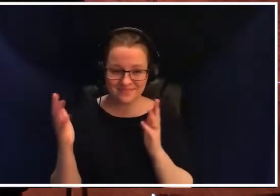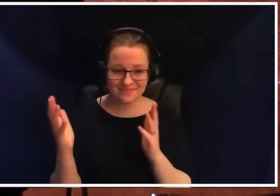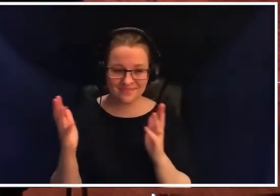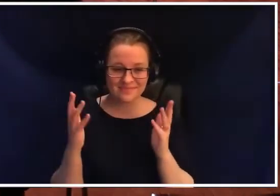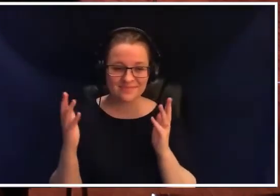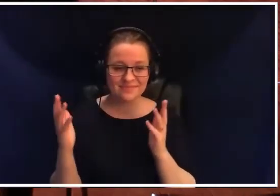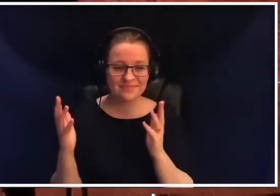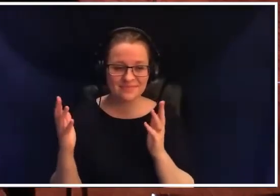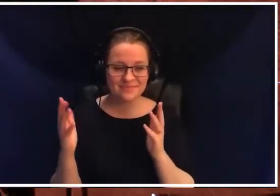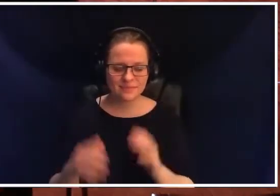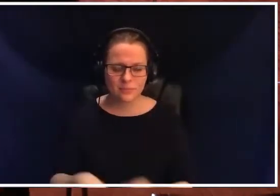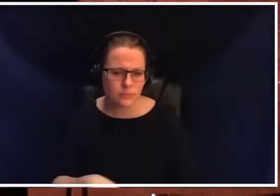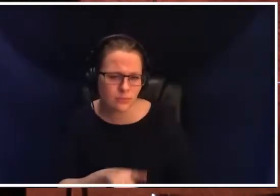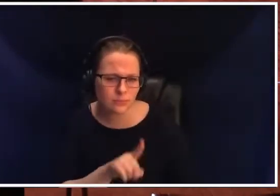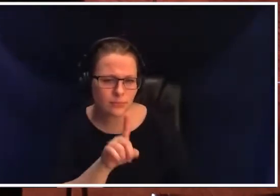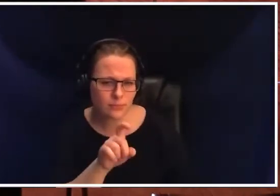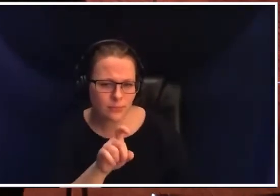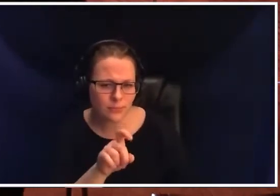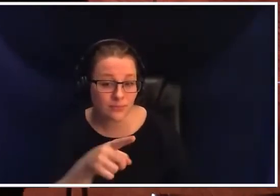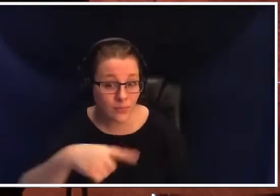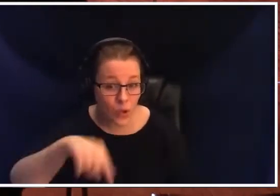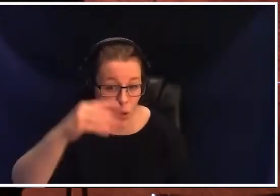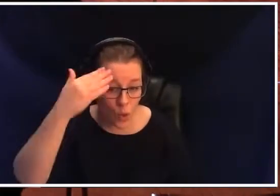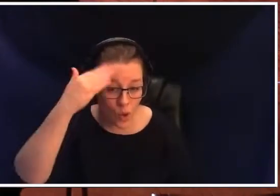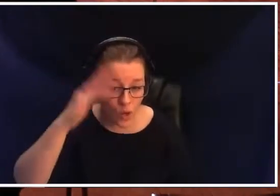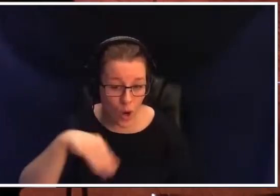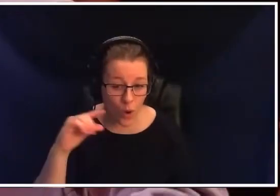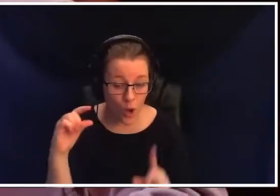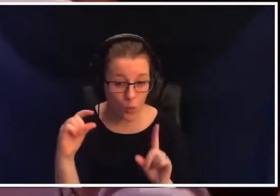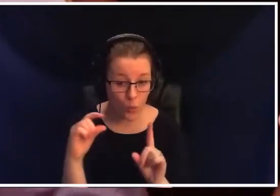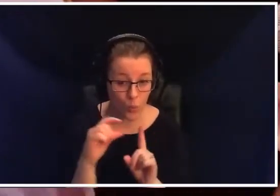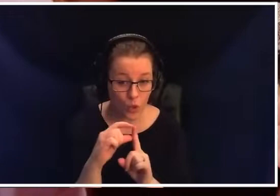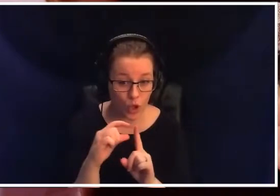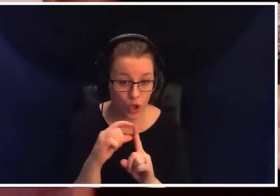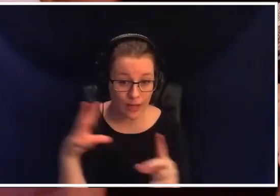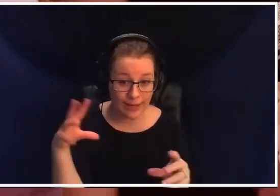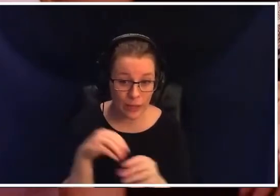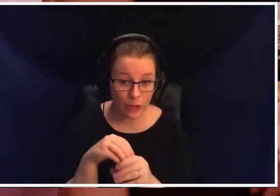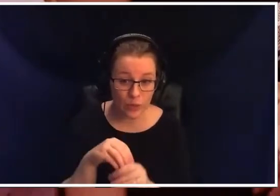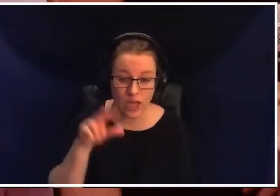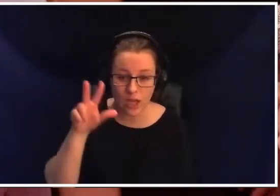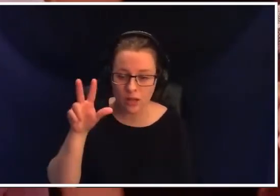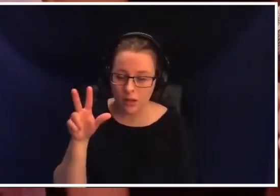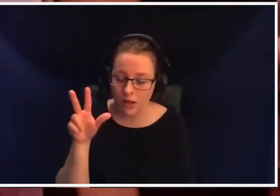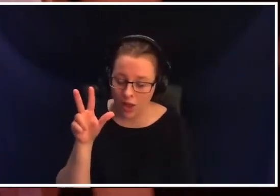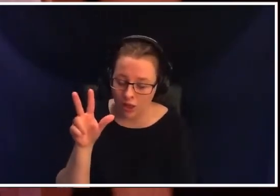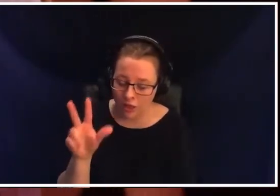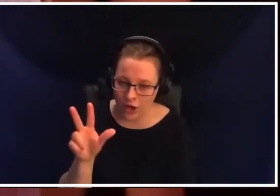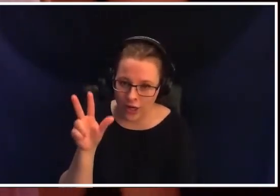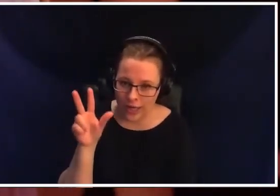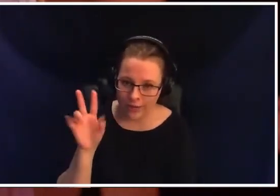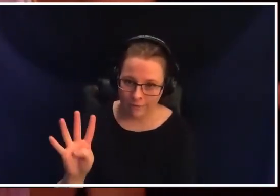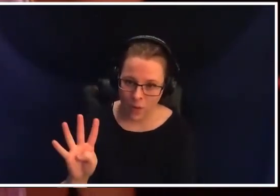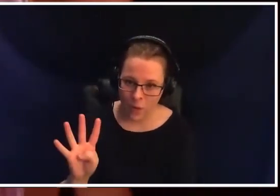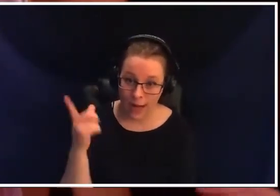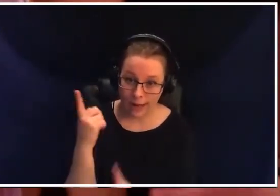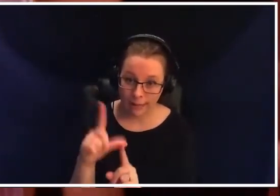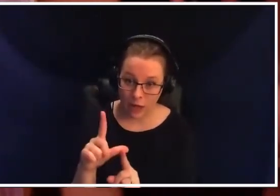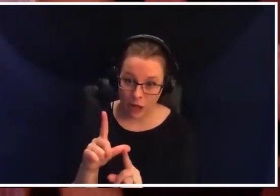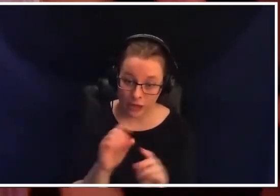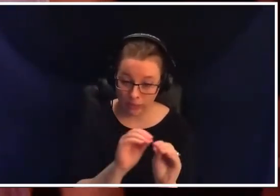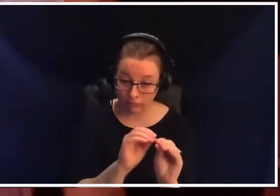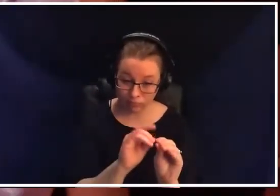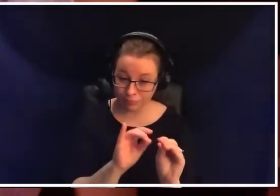Does anyone here know a word that has 34 letters? That's a pretty big word, that's right? A lot of letters.